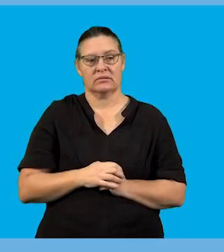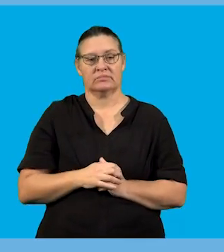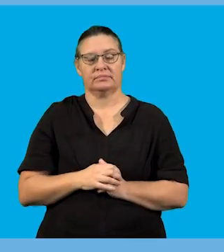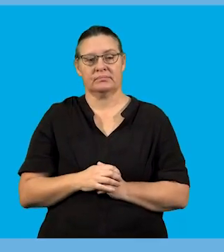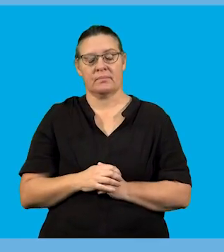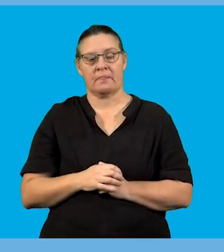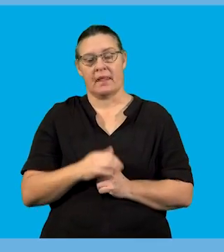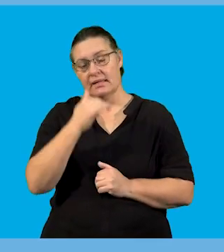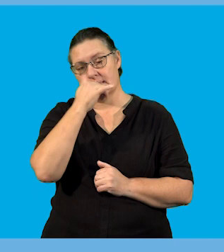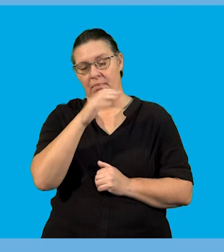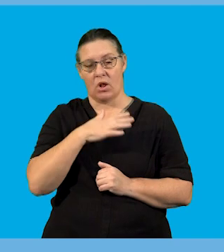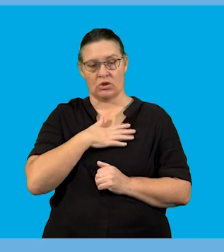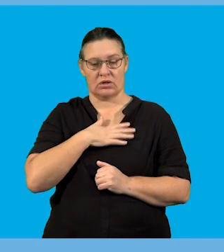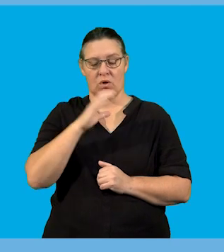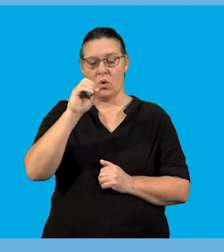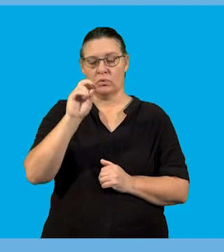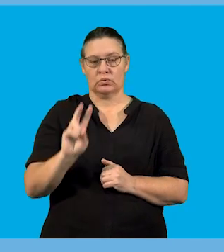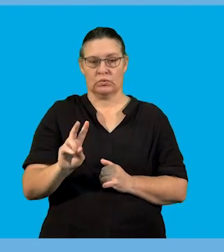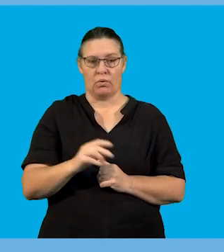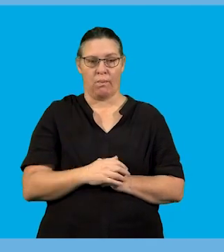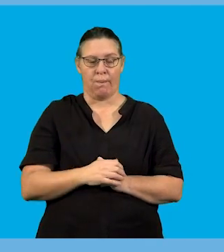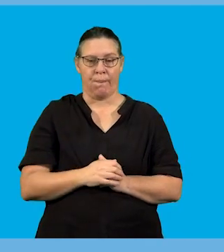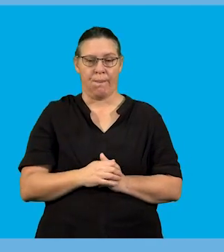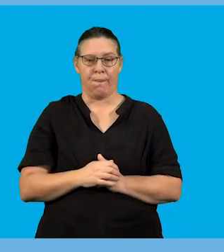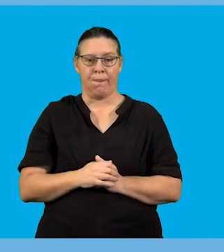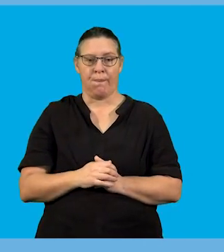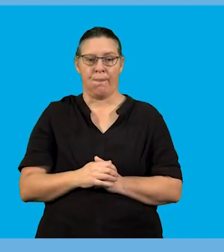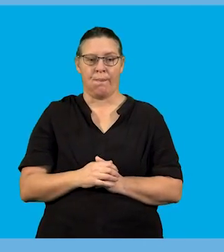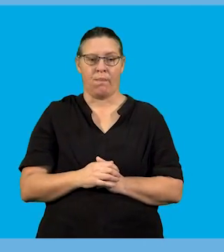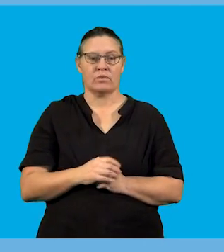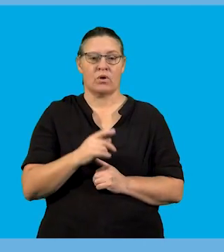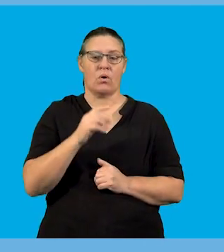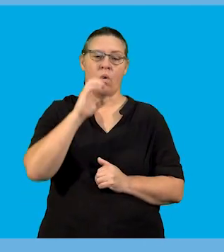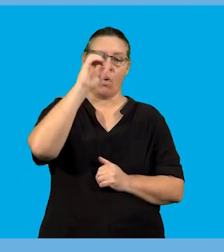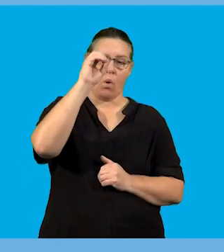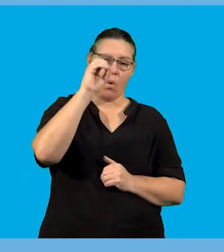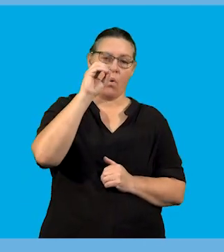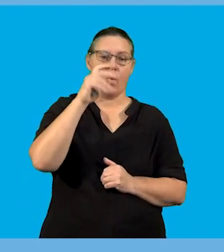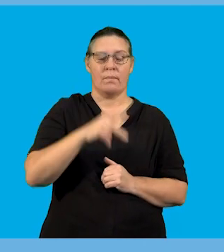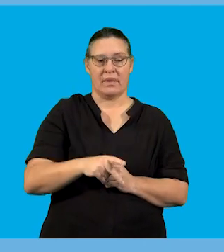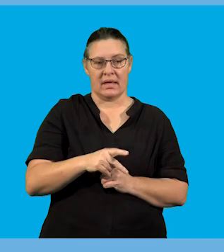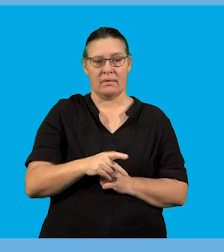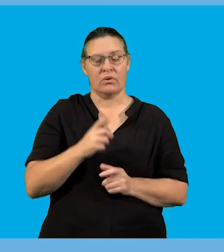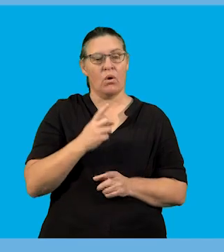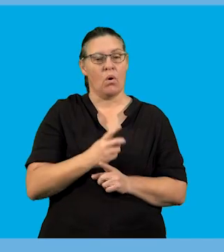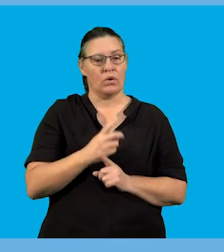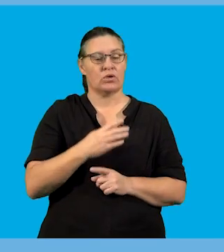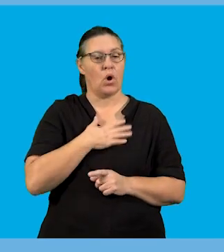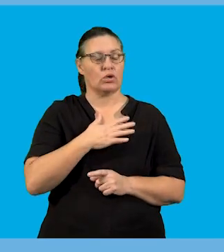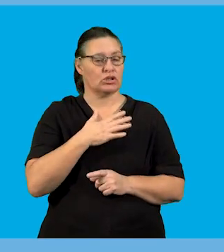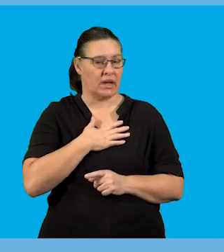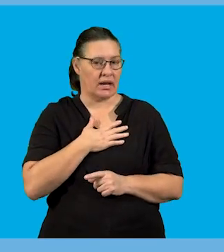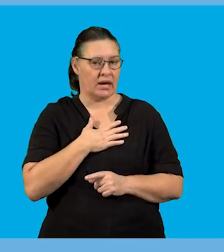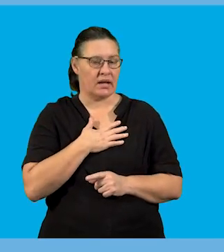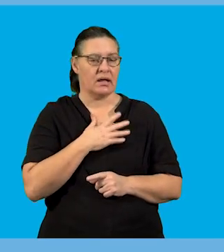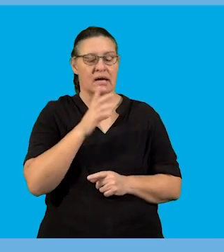So the symbol for oxygen is O, and for phosphorus is P. However, we need to always remember that oxygen is